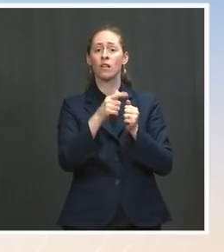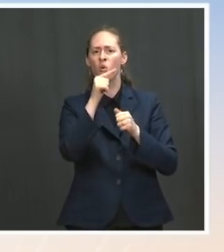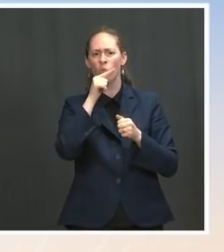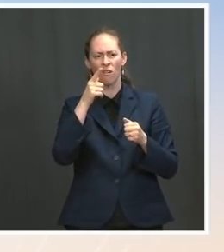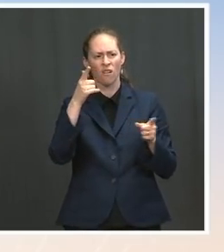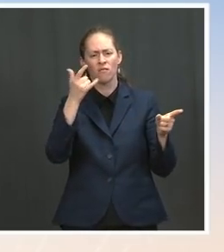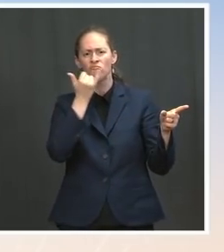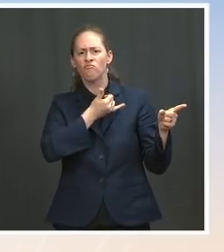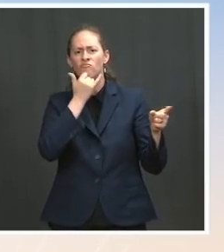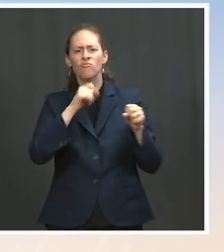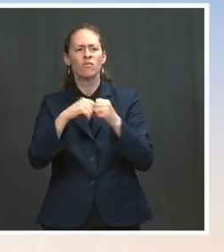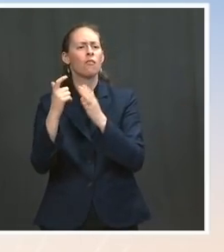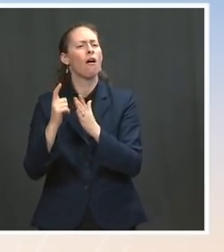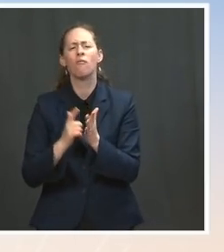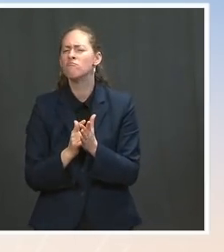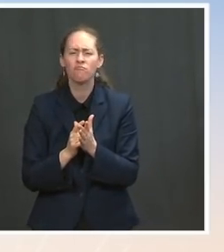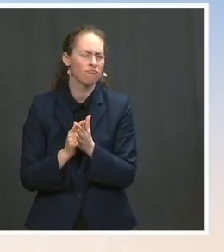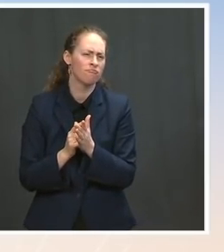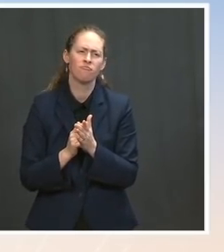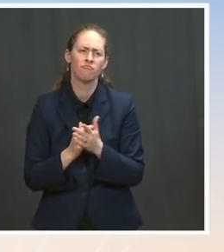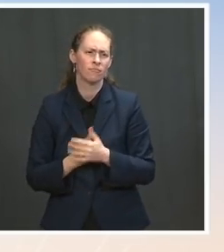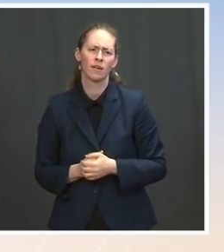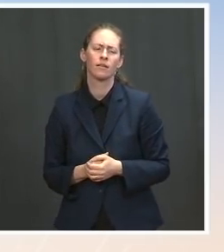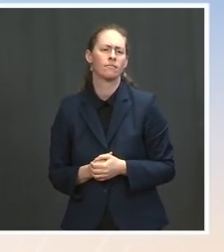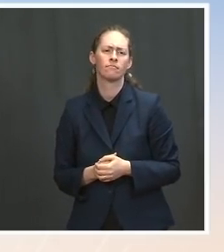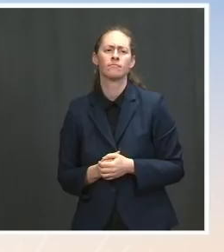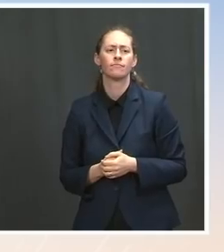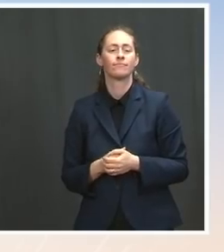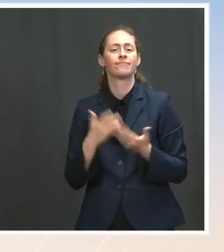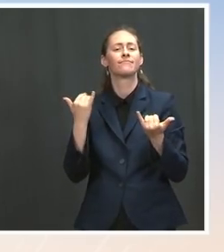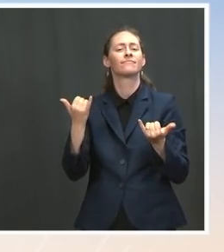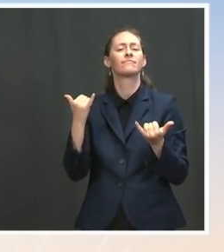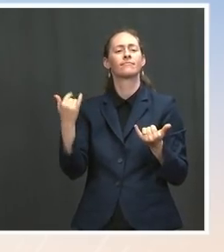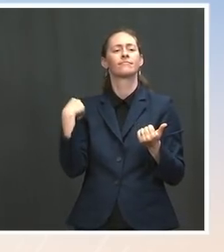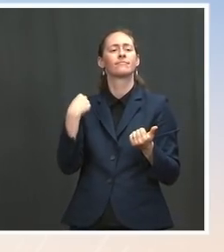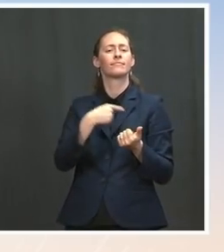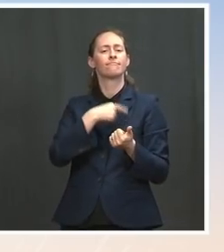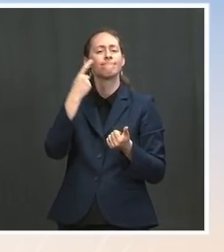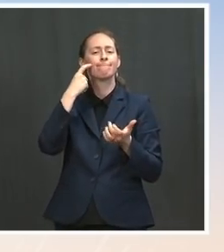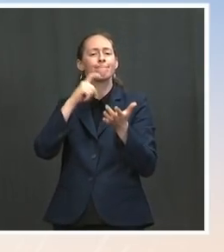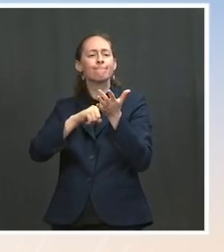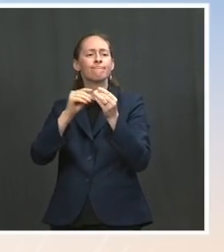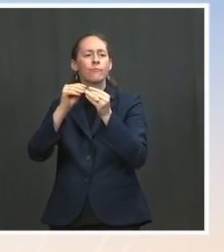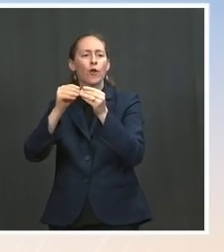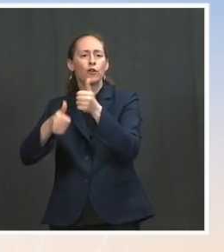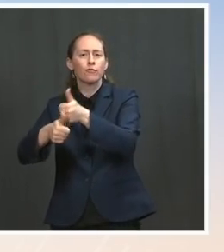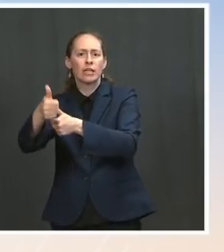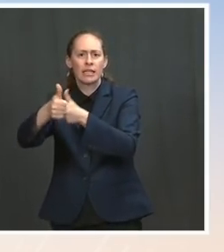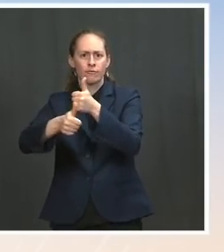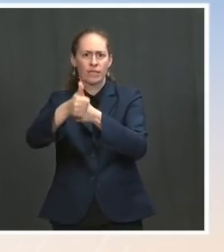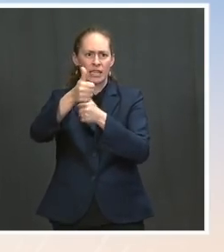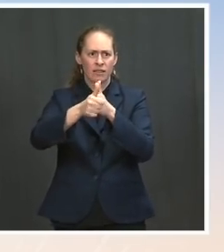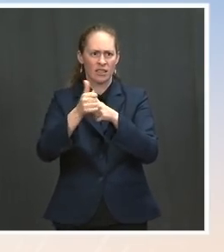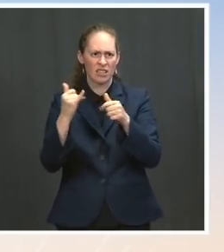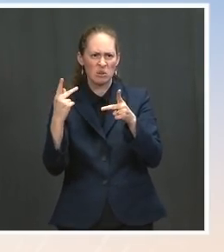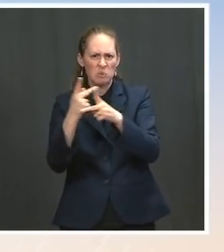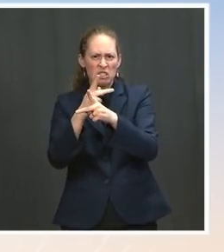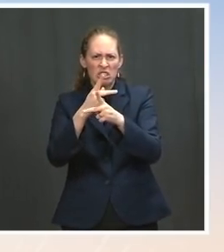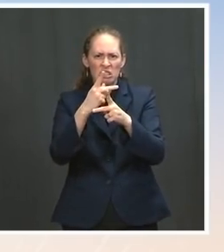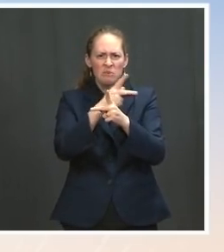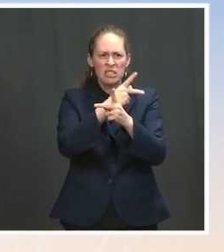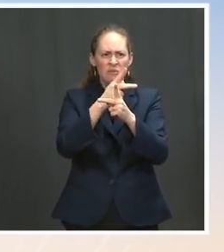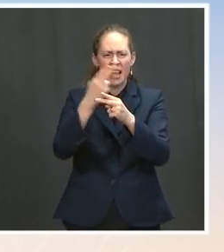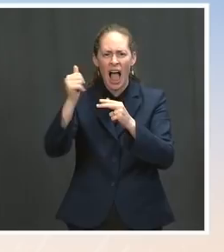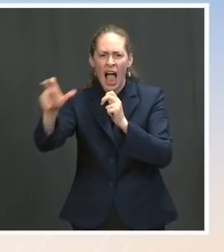increasing threat to the private sector and to our critical infrastructure. And there are other countries, many of whom we will see when the president is in Europe, who